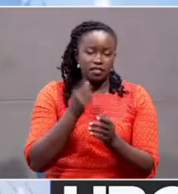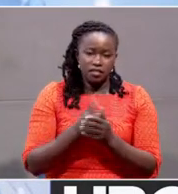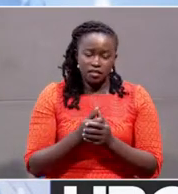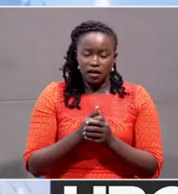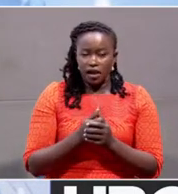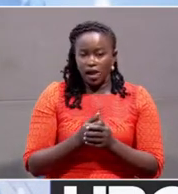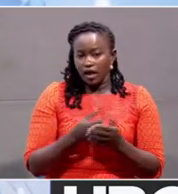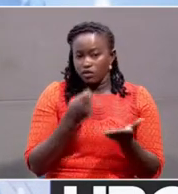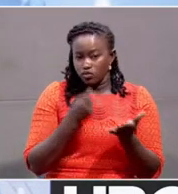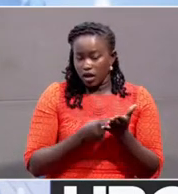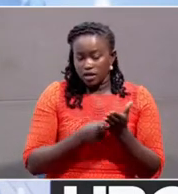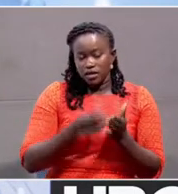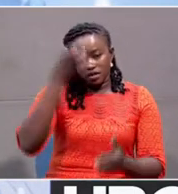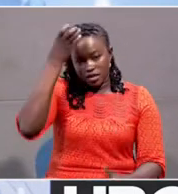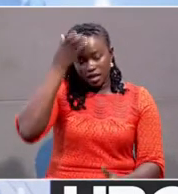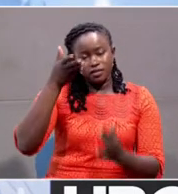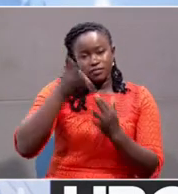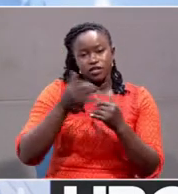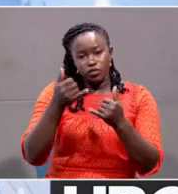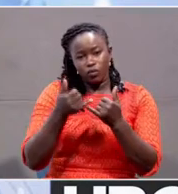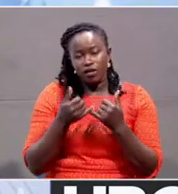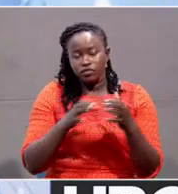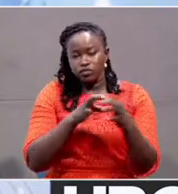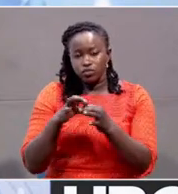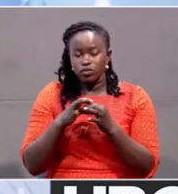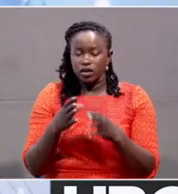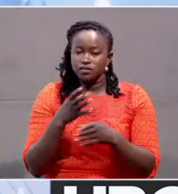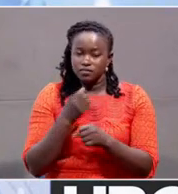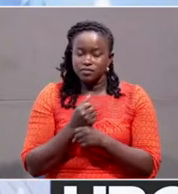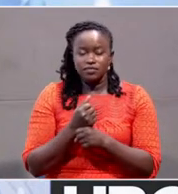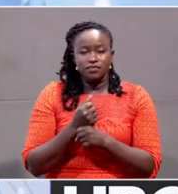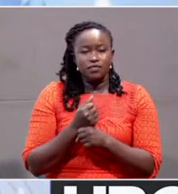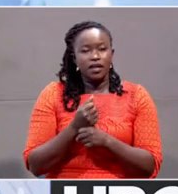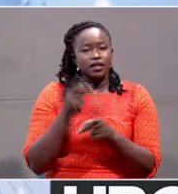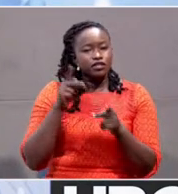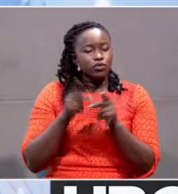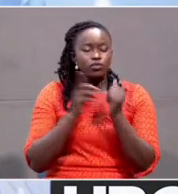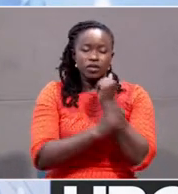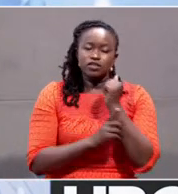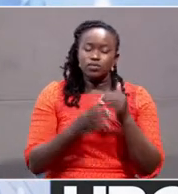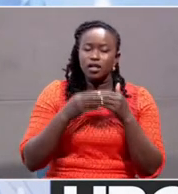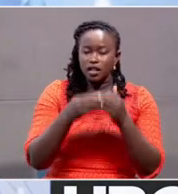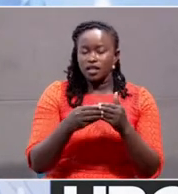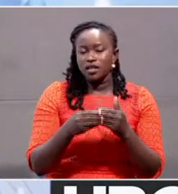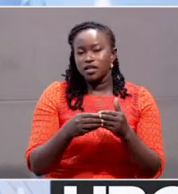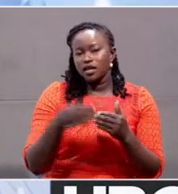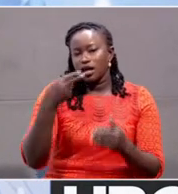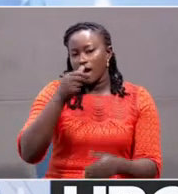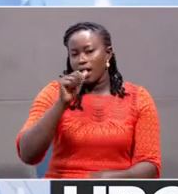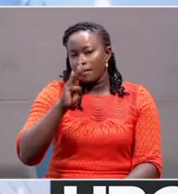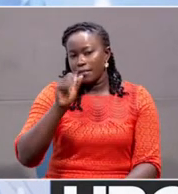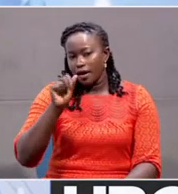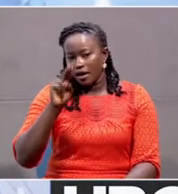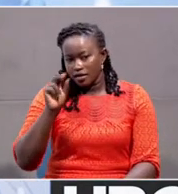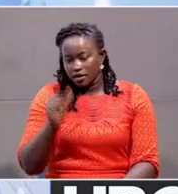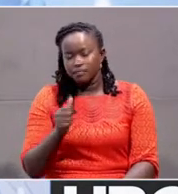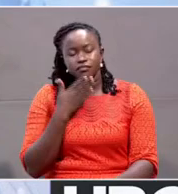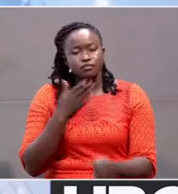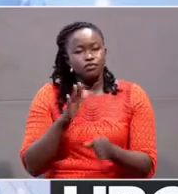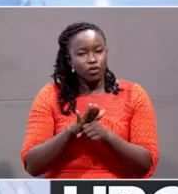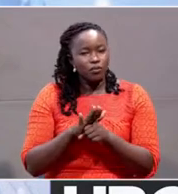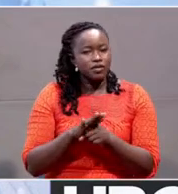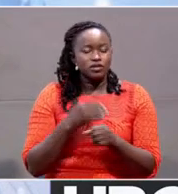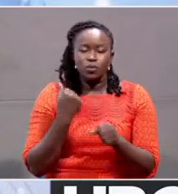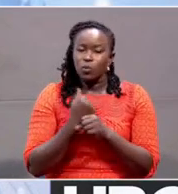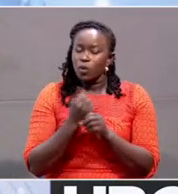of Uganda Nurses and Midwives Union Association, Kisoro District, led by Martin Habana, have promised not